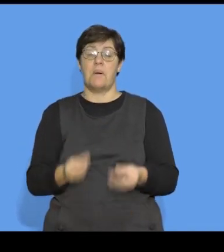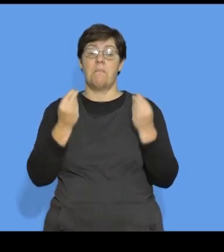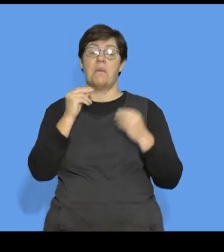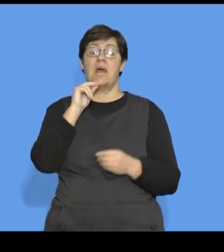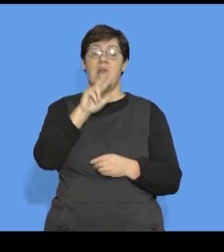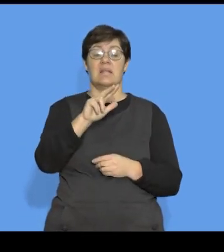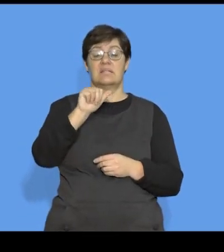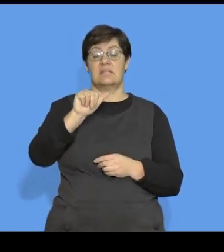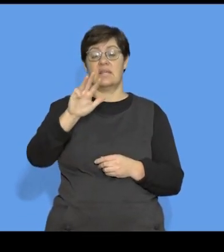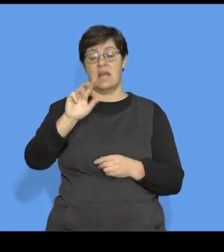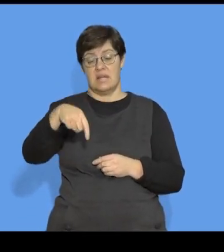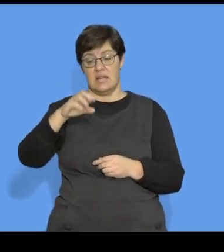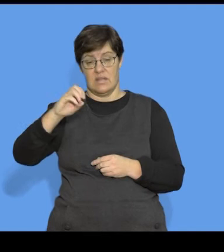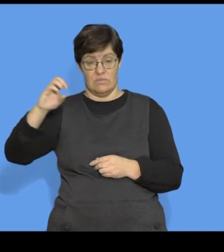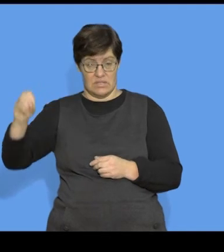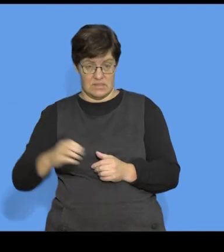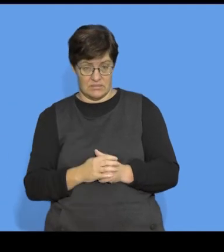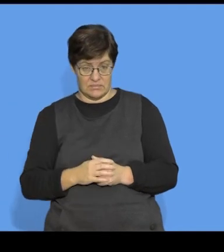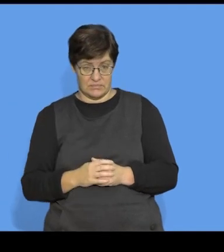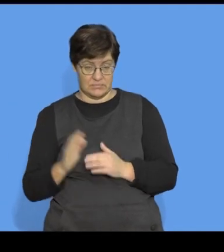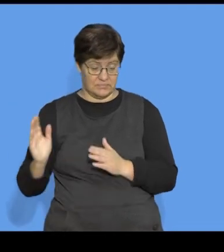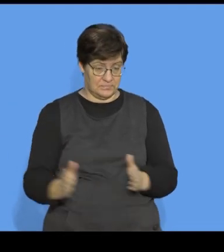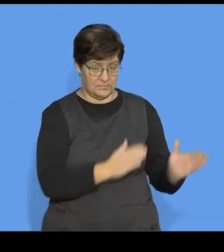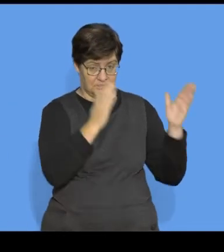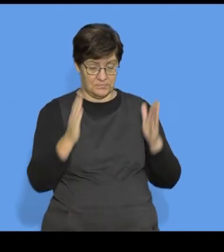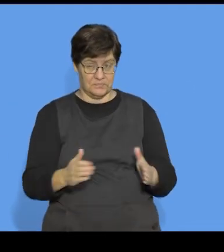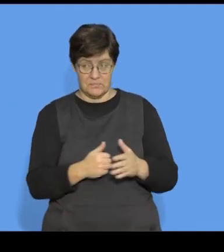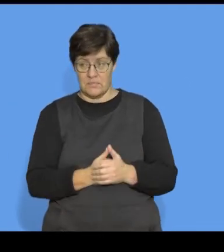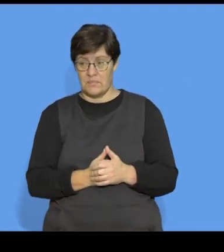you 869. Okay, next one.